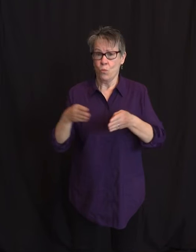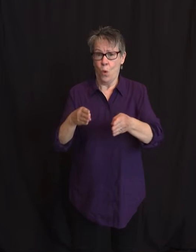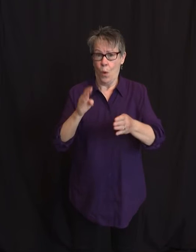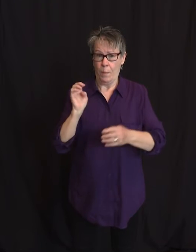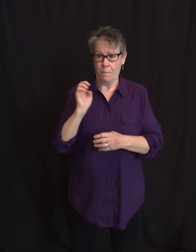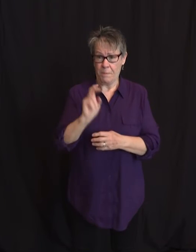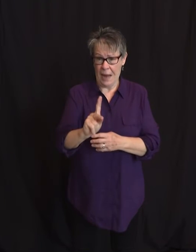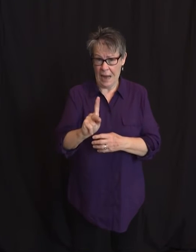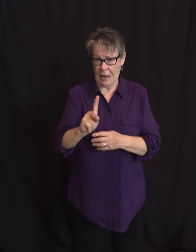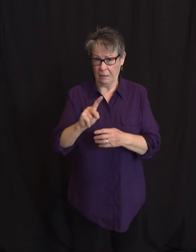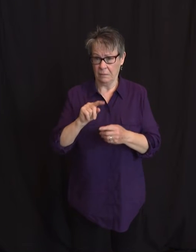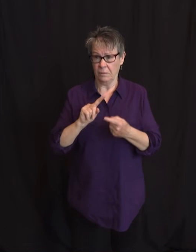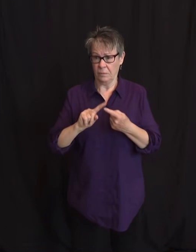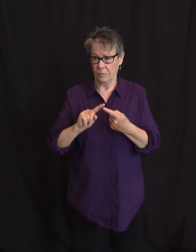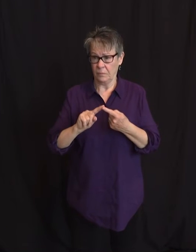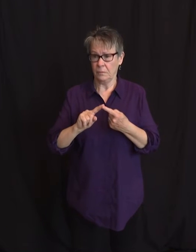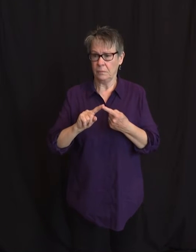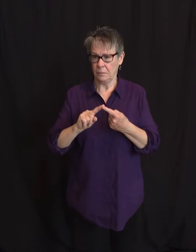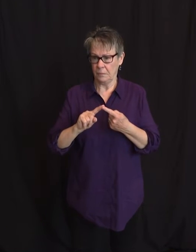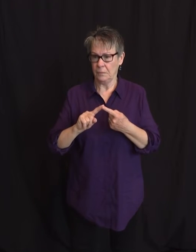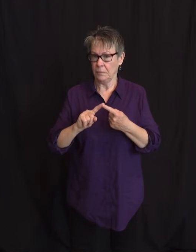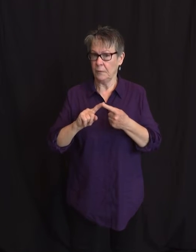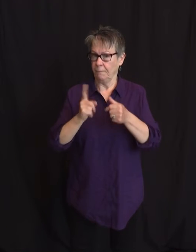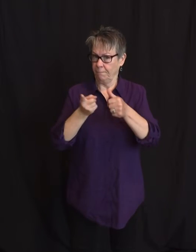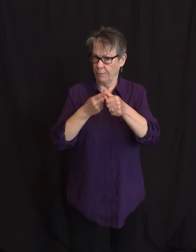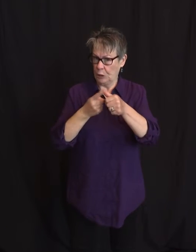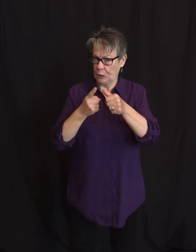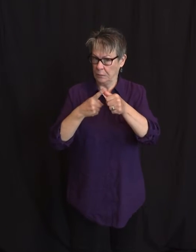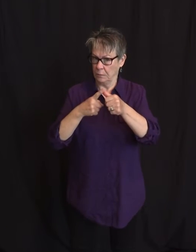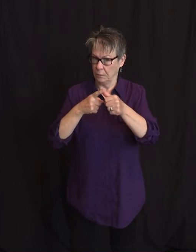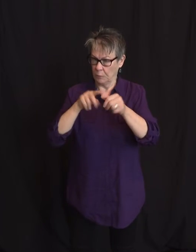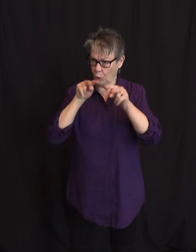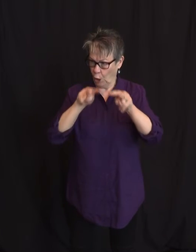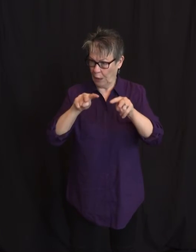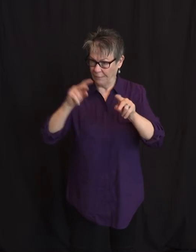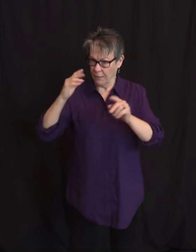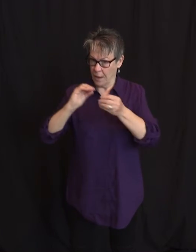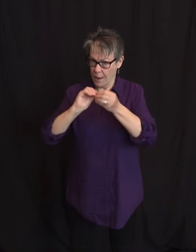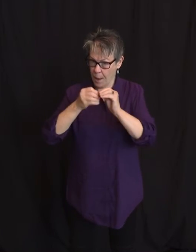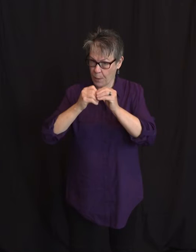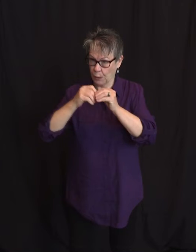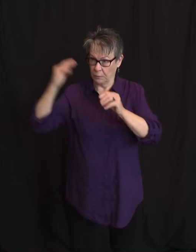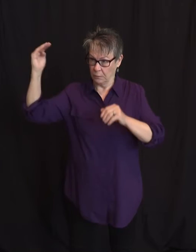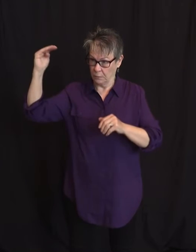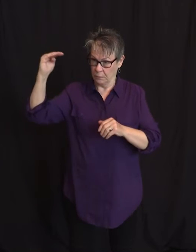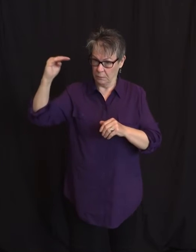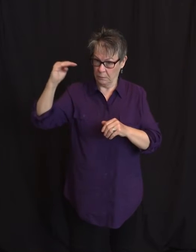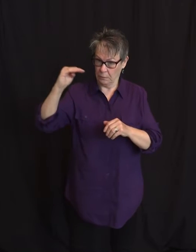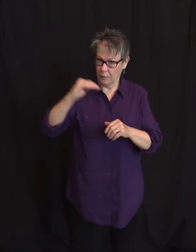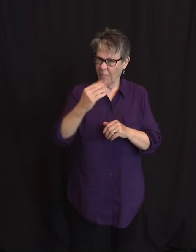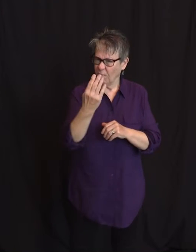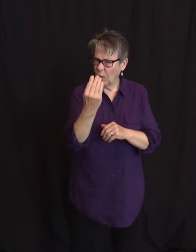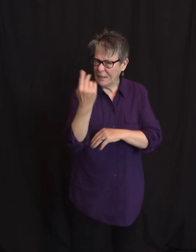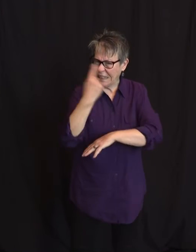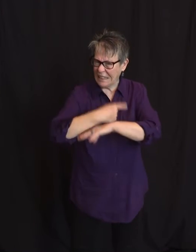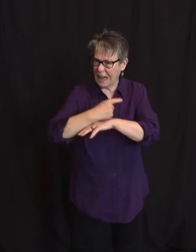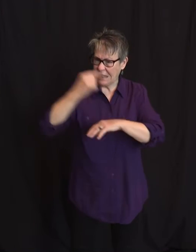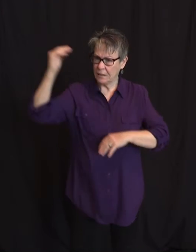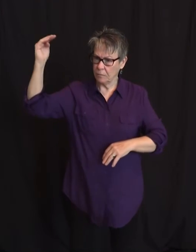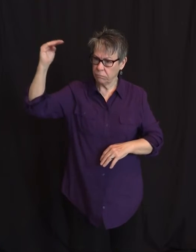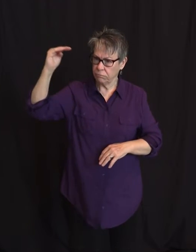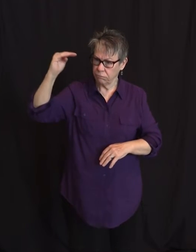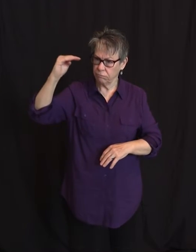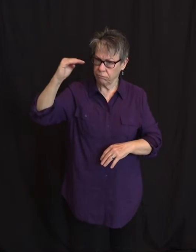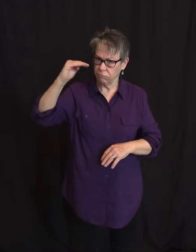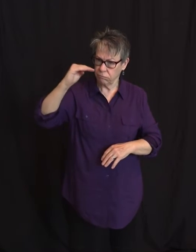here, demonstrates sustained reductions in new COVID-19 cases and hospitalizations. Obviously, the hospitalizations is important, but as